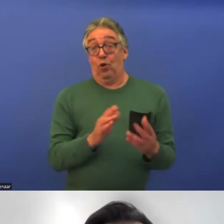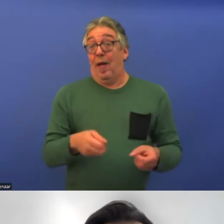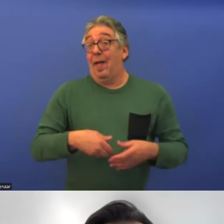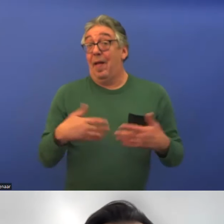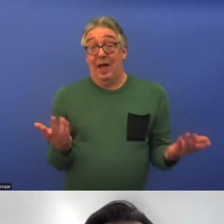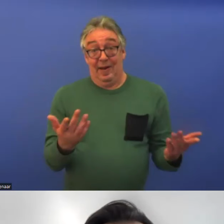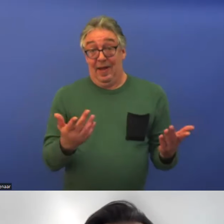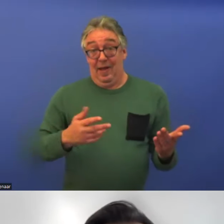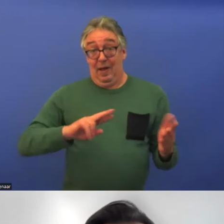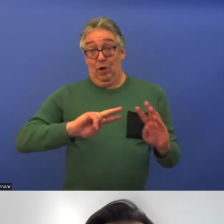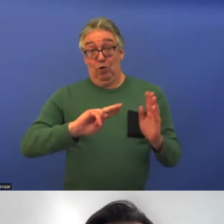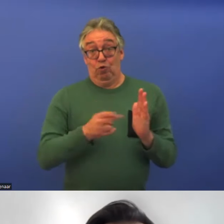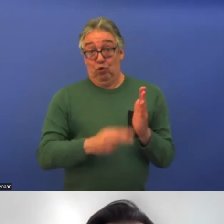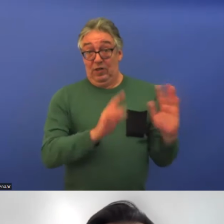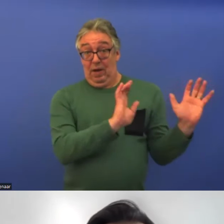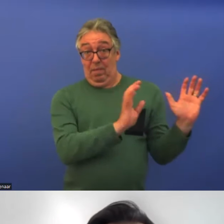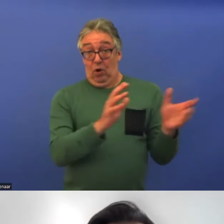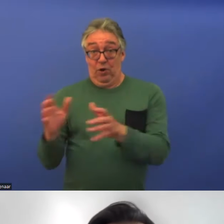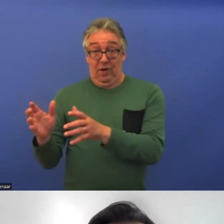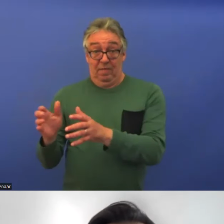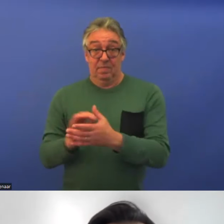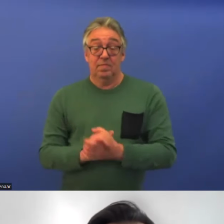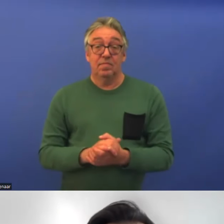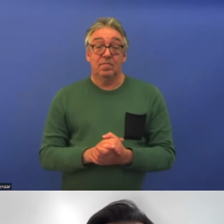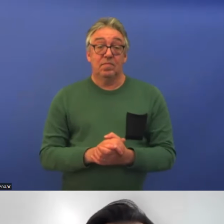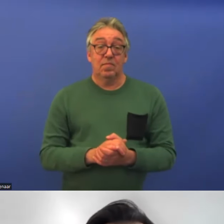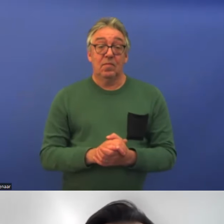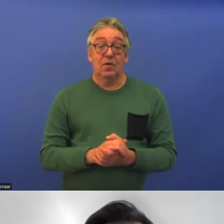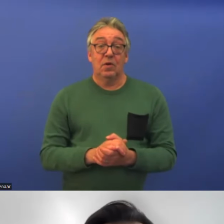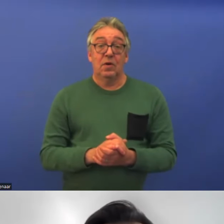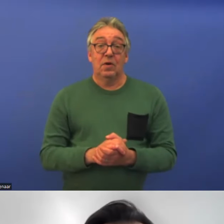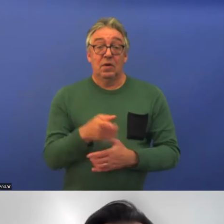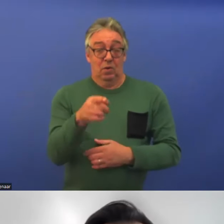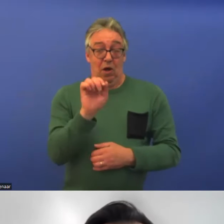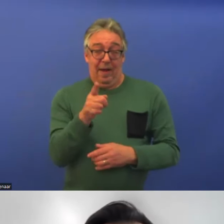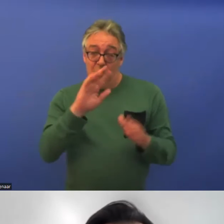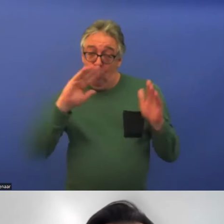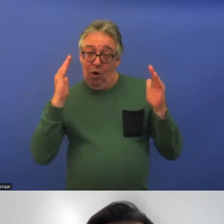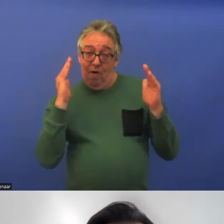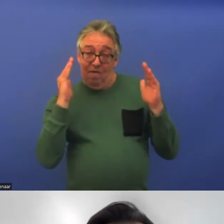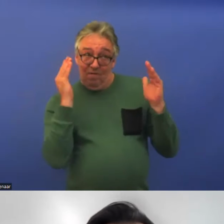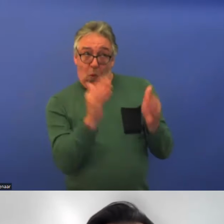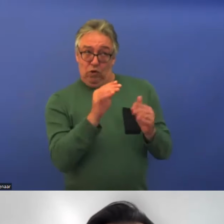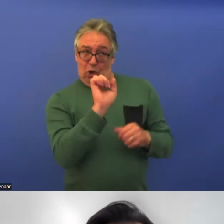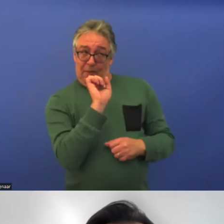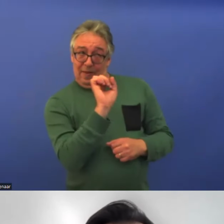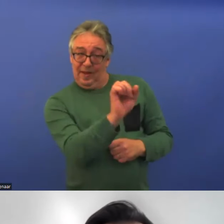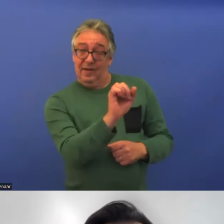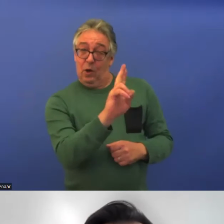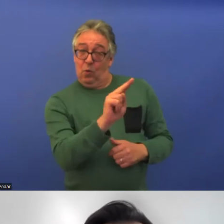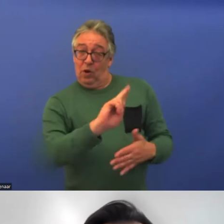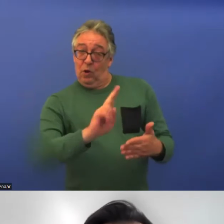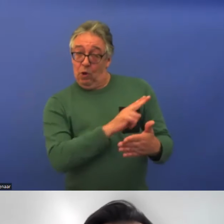can be prepared, shared, of course, focused on the scope of that treaty body, hoping to